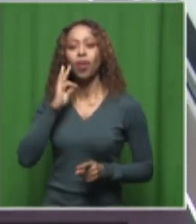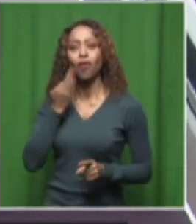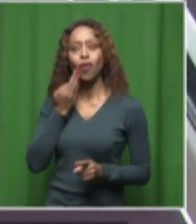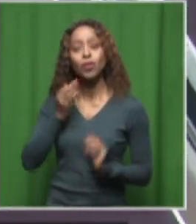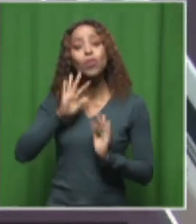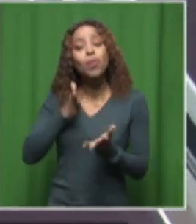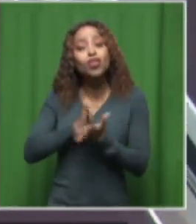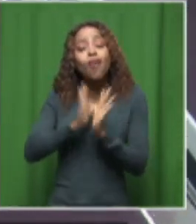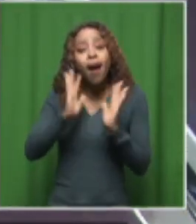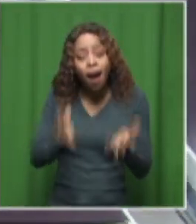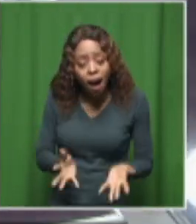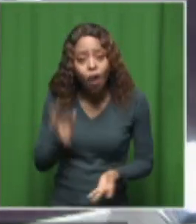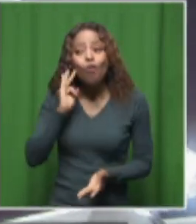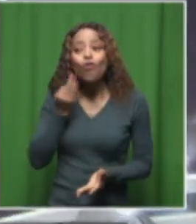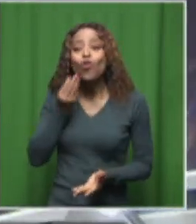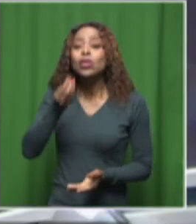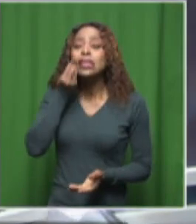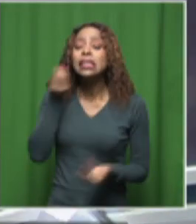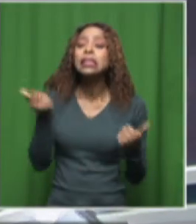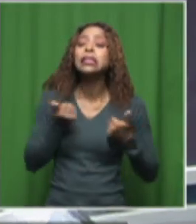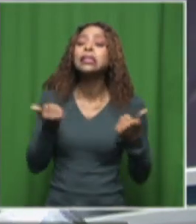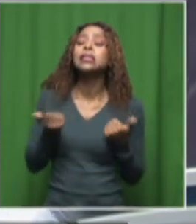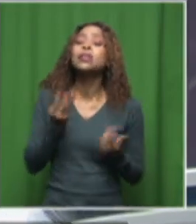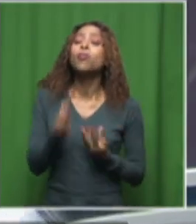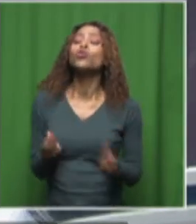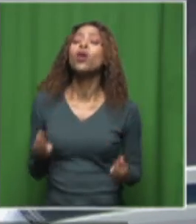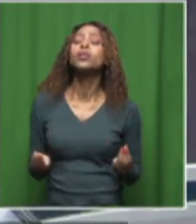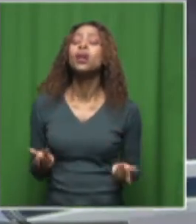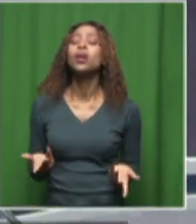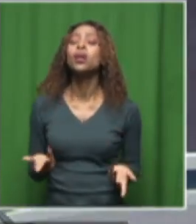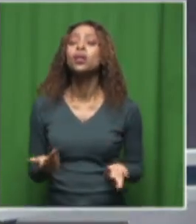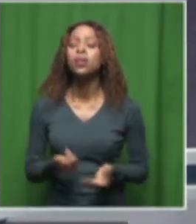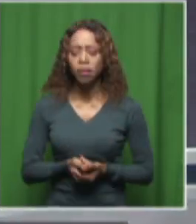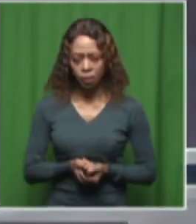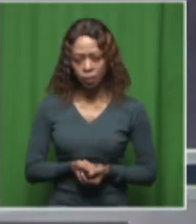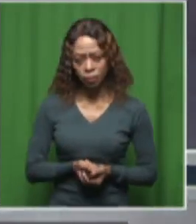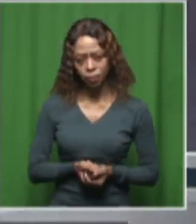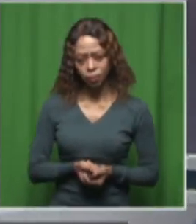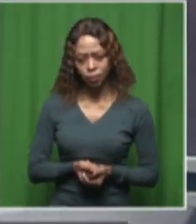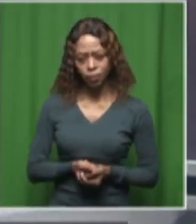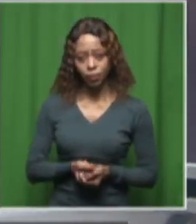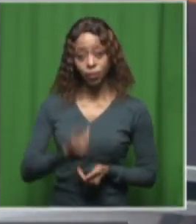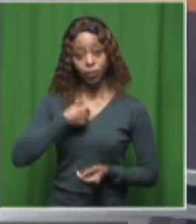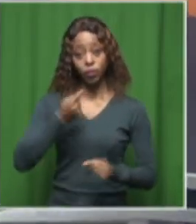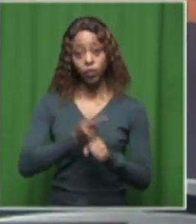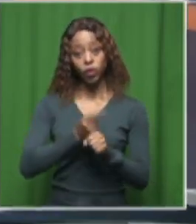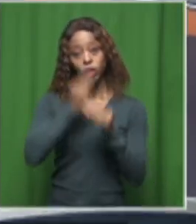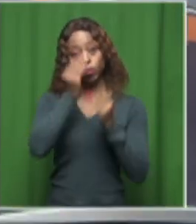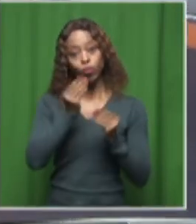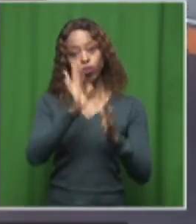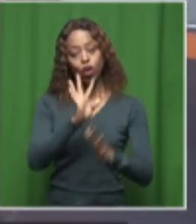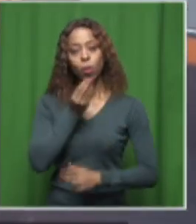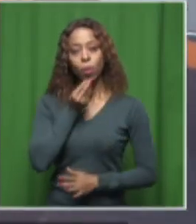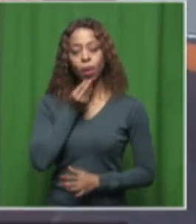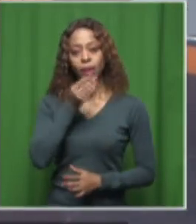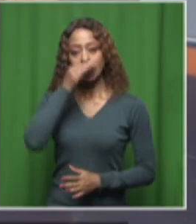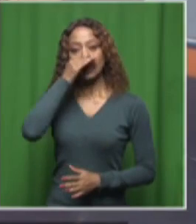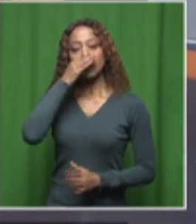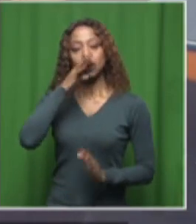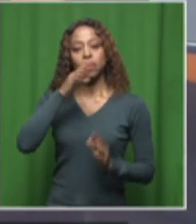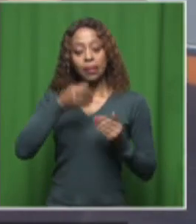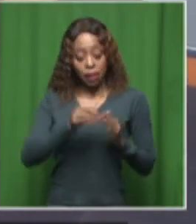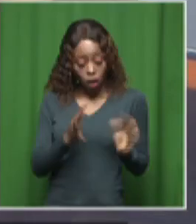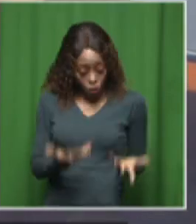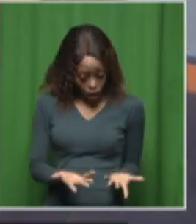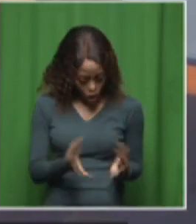make sure that they always eat fruit and make it, a habit that they always do? So I always say that eating habits start at home.